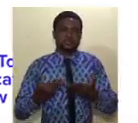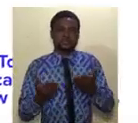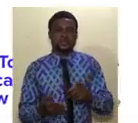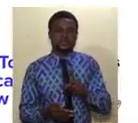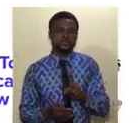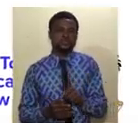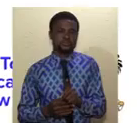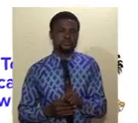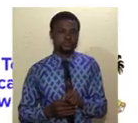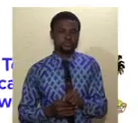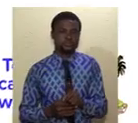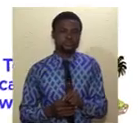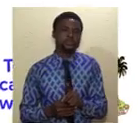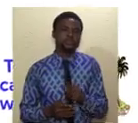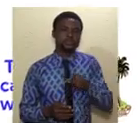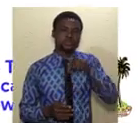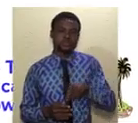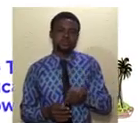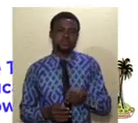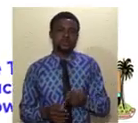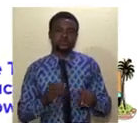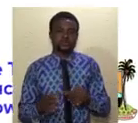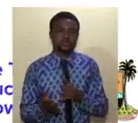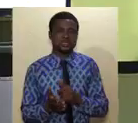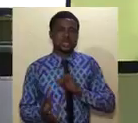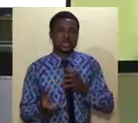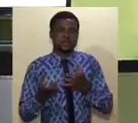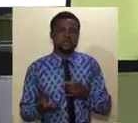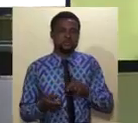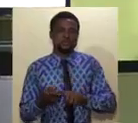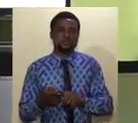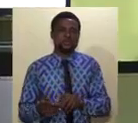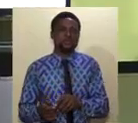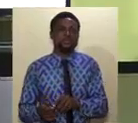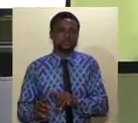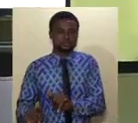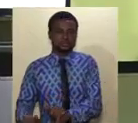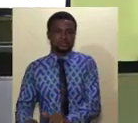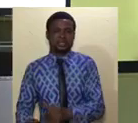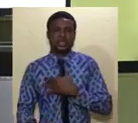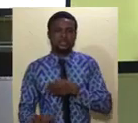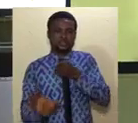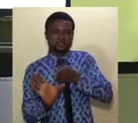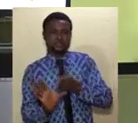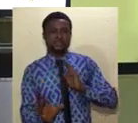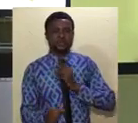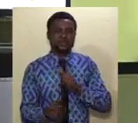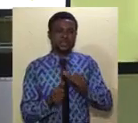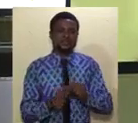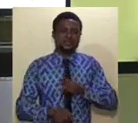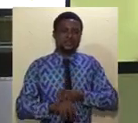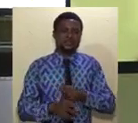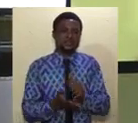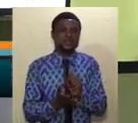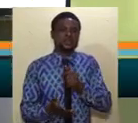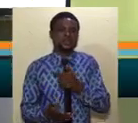you, even as we begin this series of episodes. And I want you to stay and join us every time that we